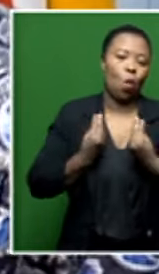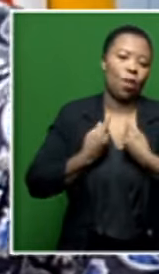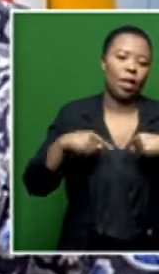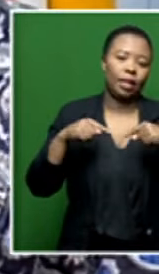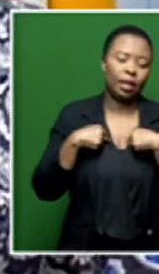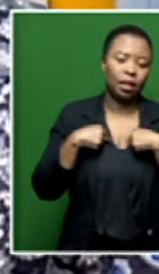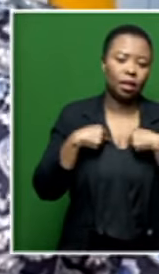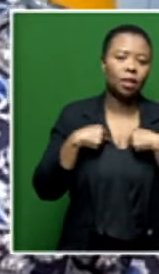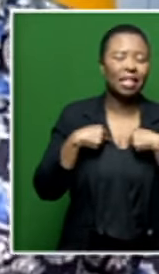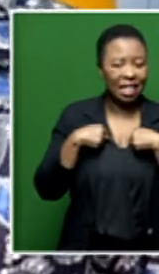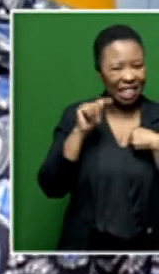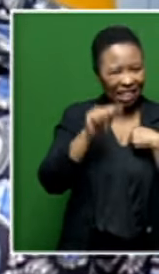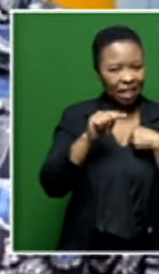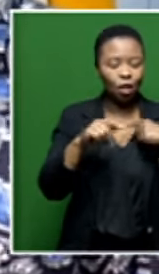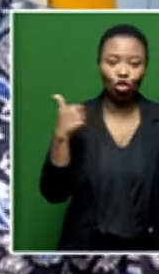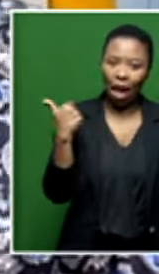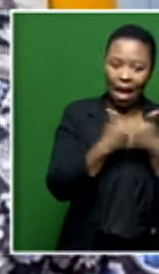It's still a challenge.